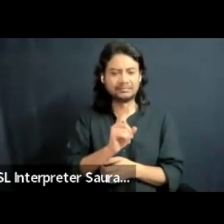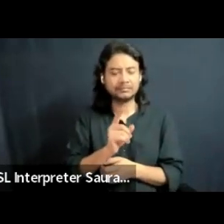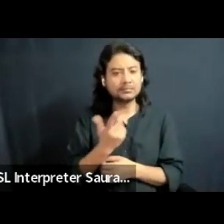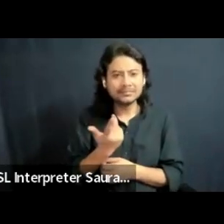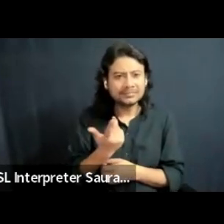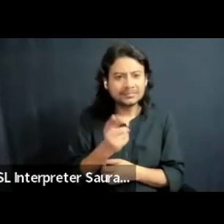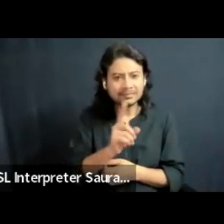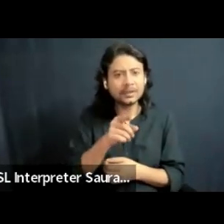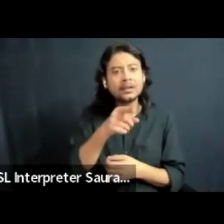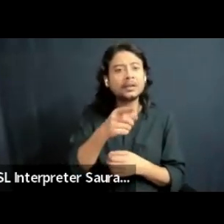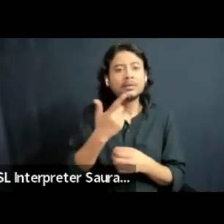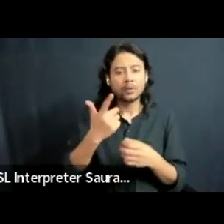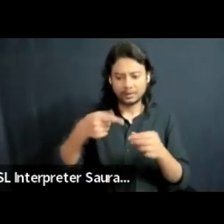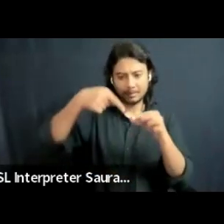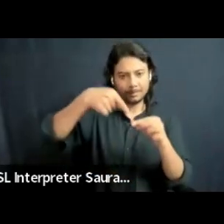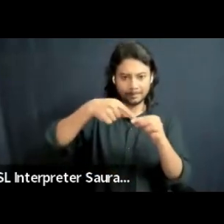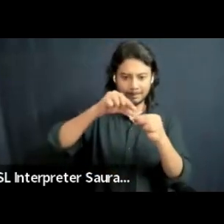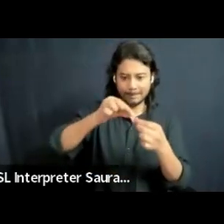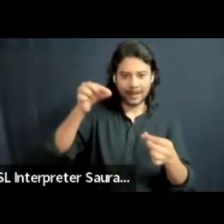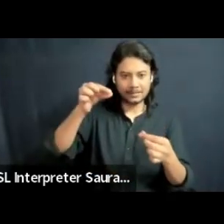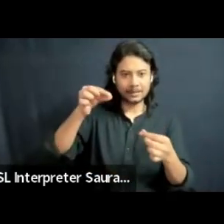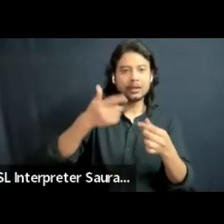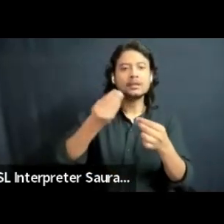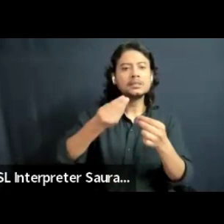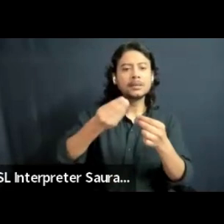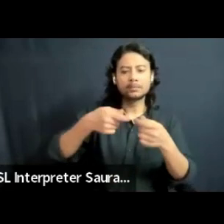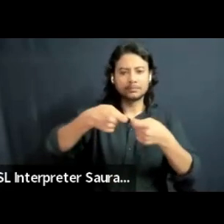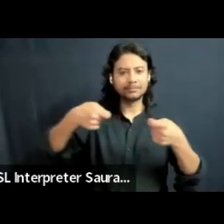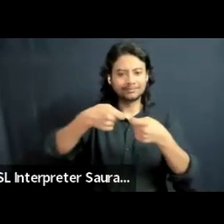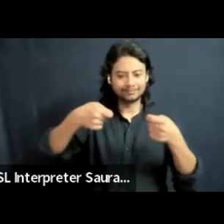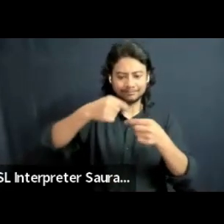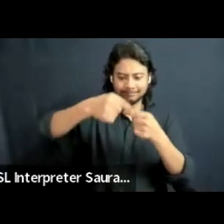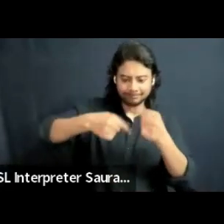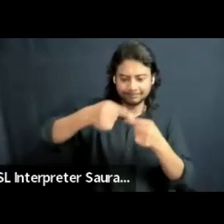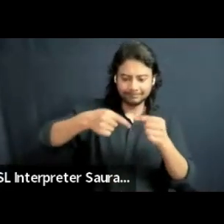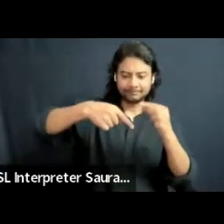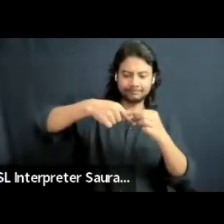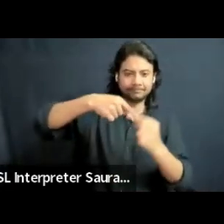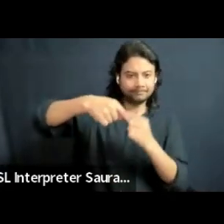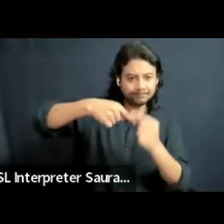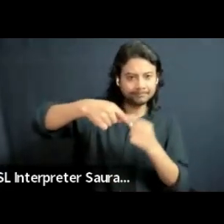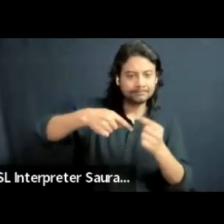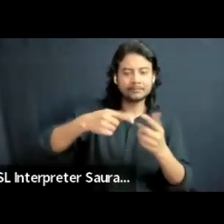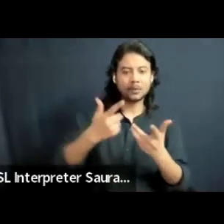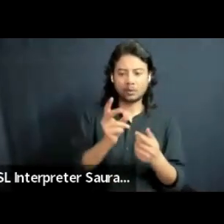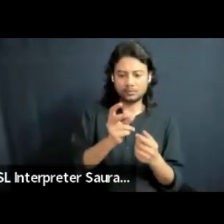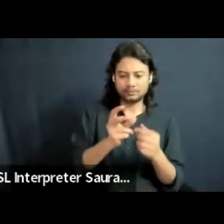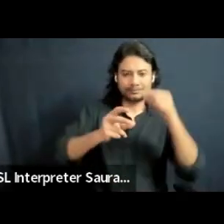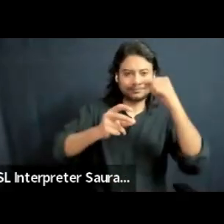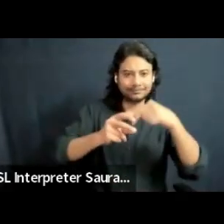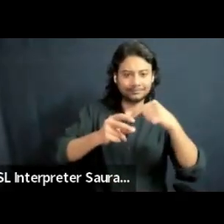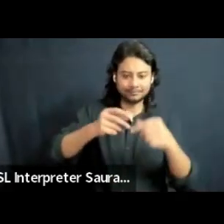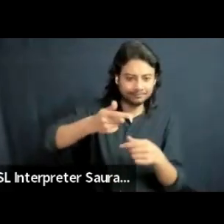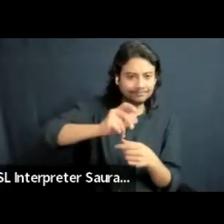making so that she can also do the same things. Yeah. So what we call these small changes,